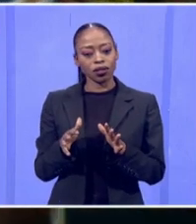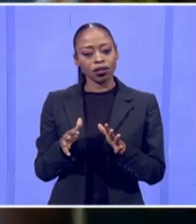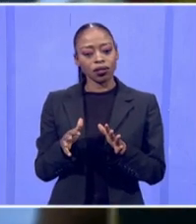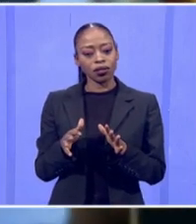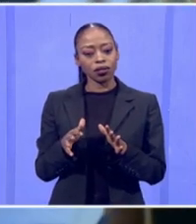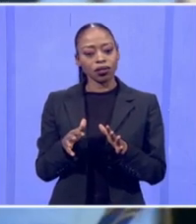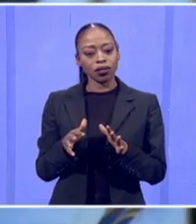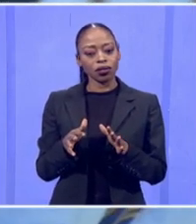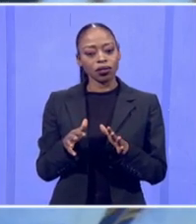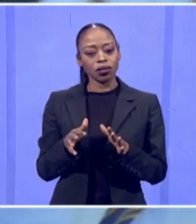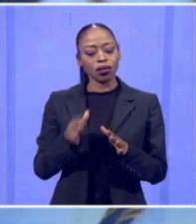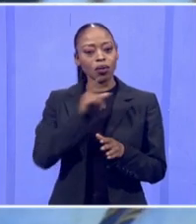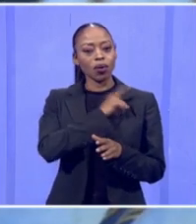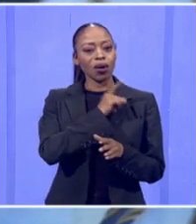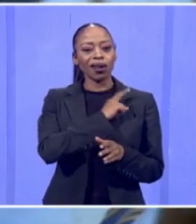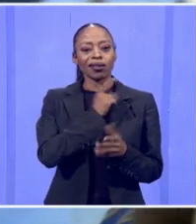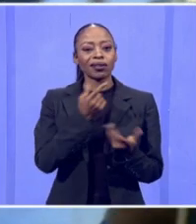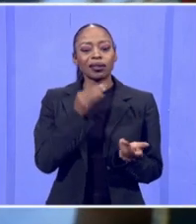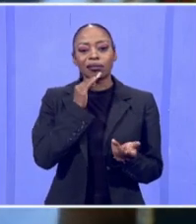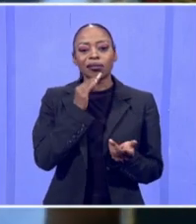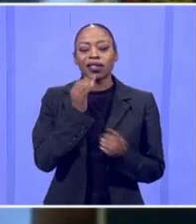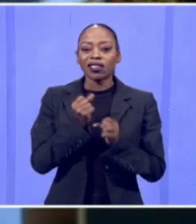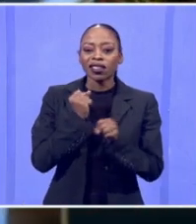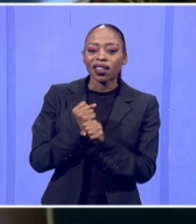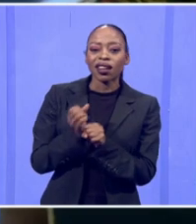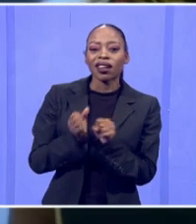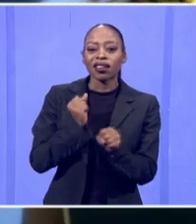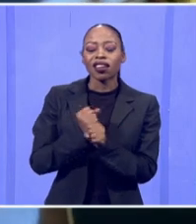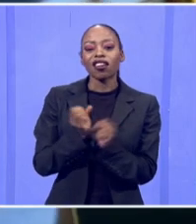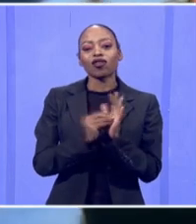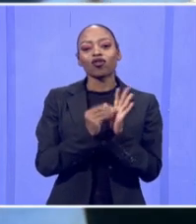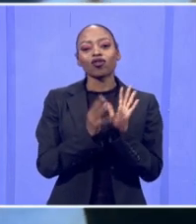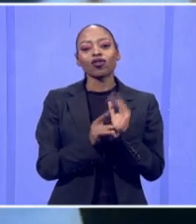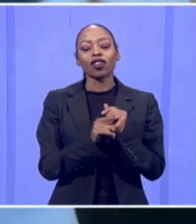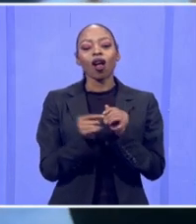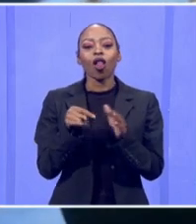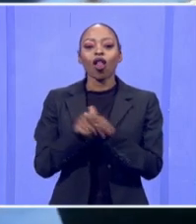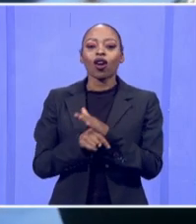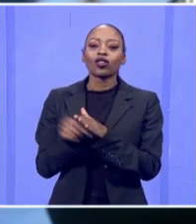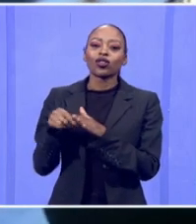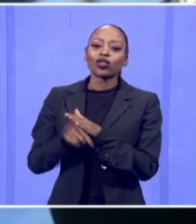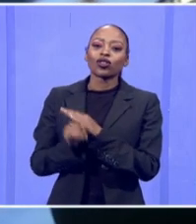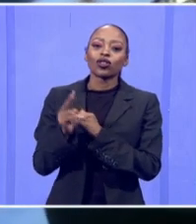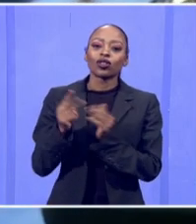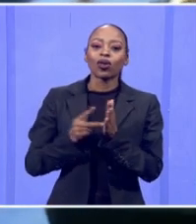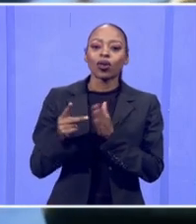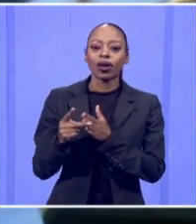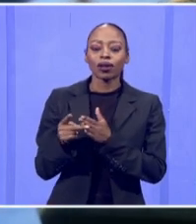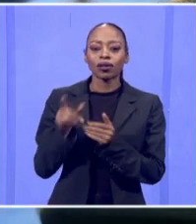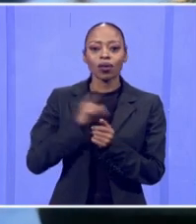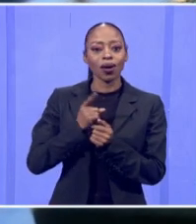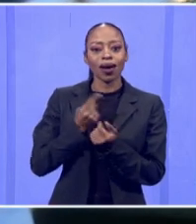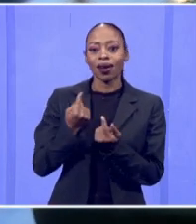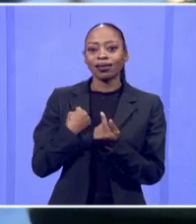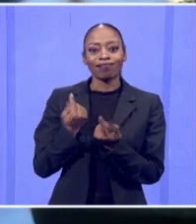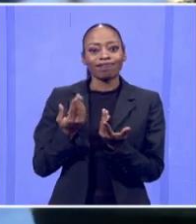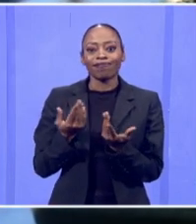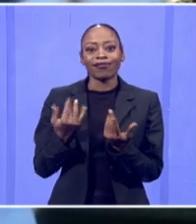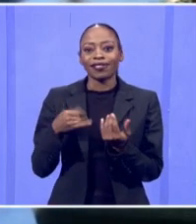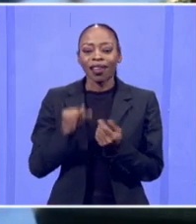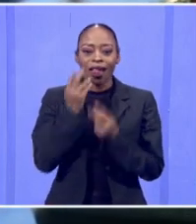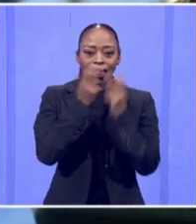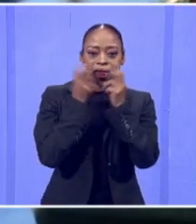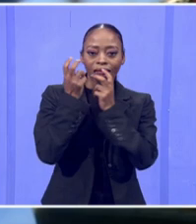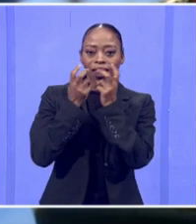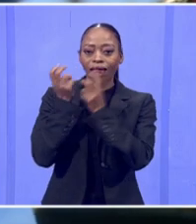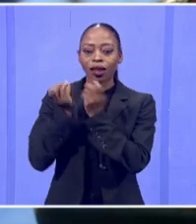not going to help us to say every year you'll have learners that would lose like 2 weeks of school work because they're still trying to